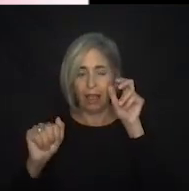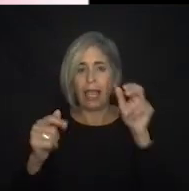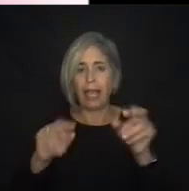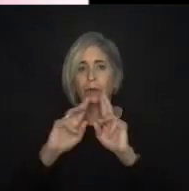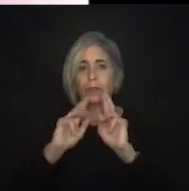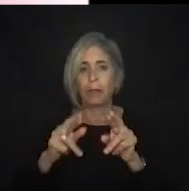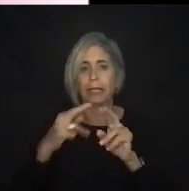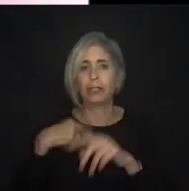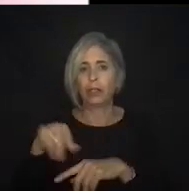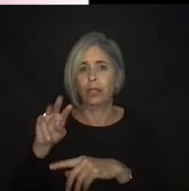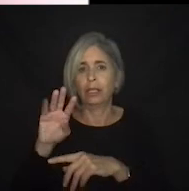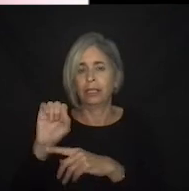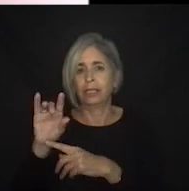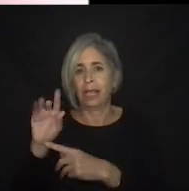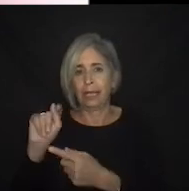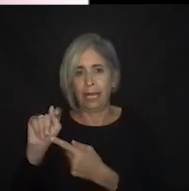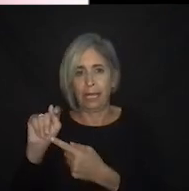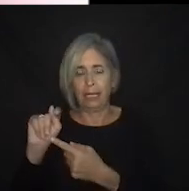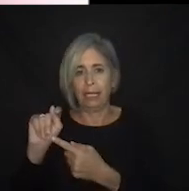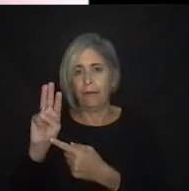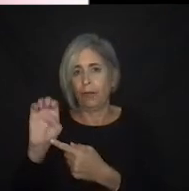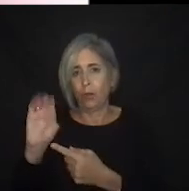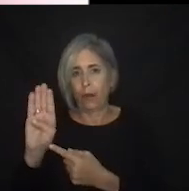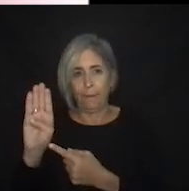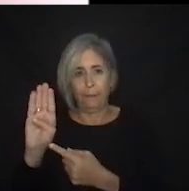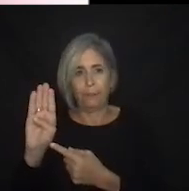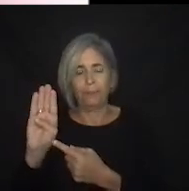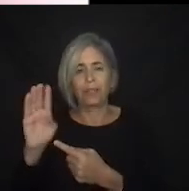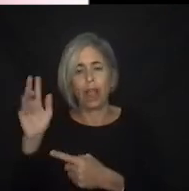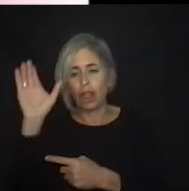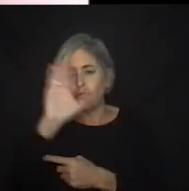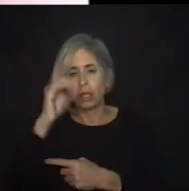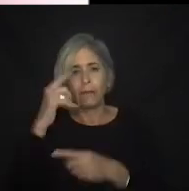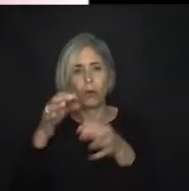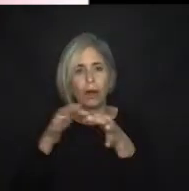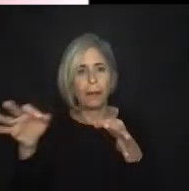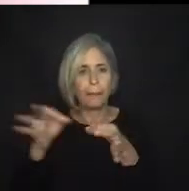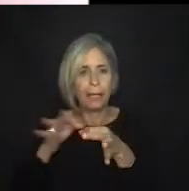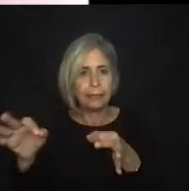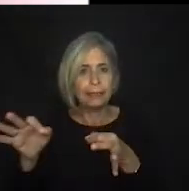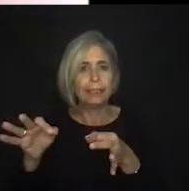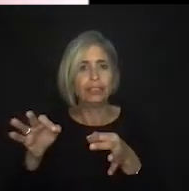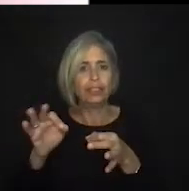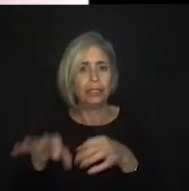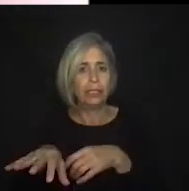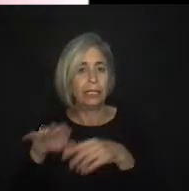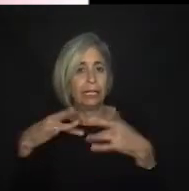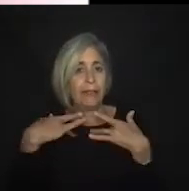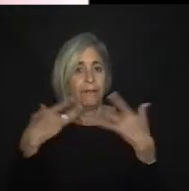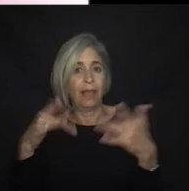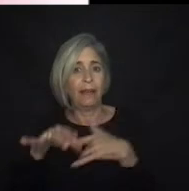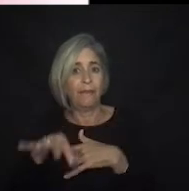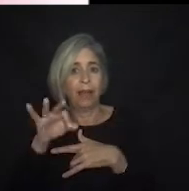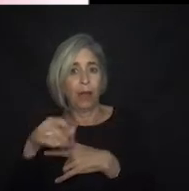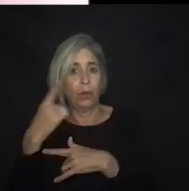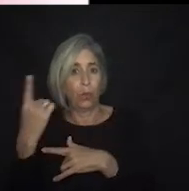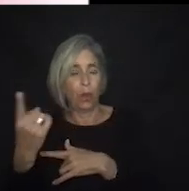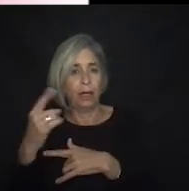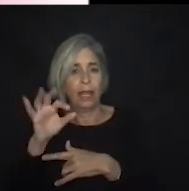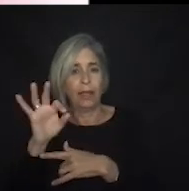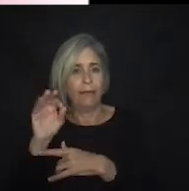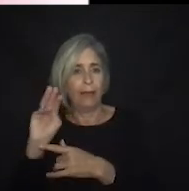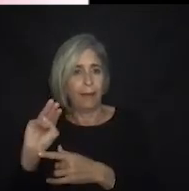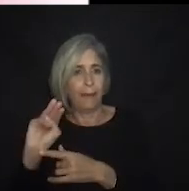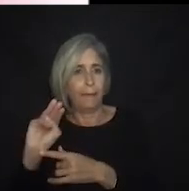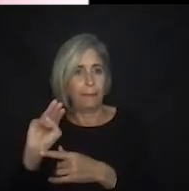the WebSocket, while in the WebSocket event listener, it's listening for a message event, and when found, it uses FFmpeg to actually